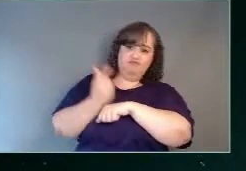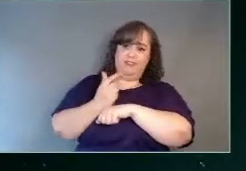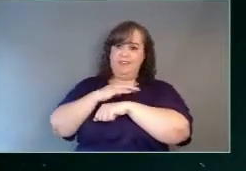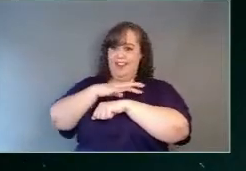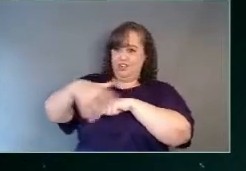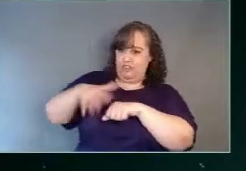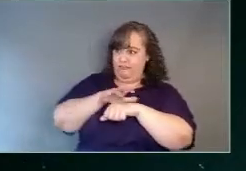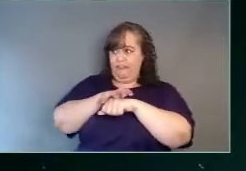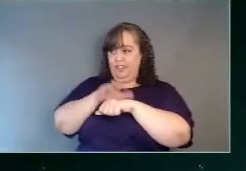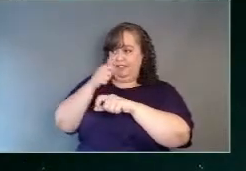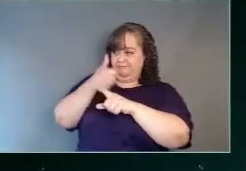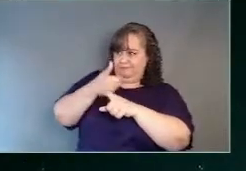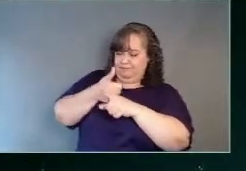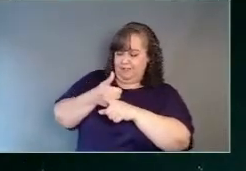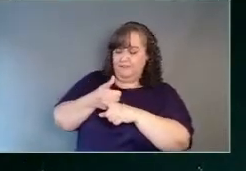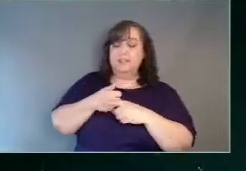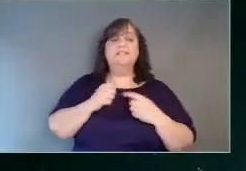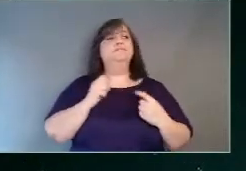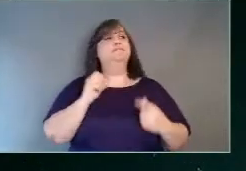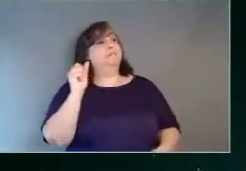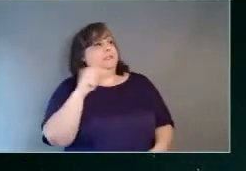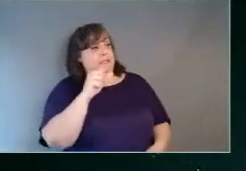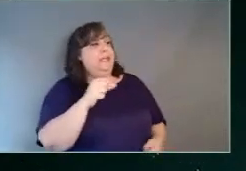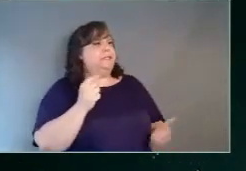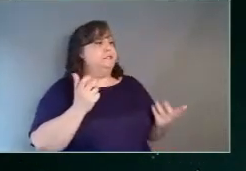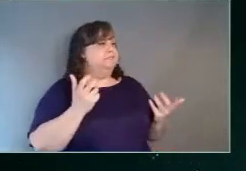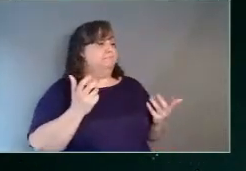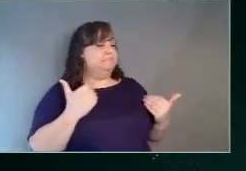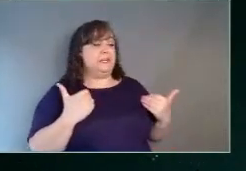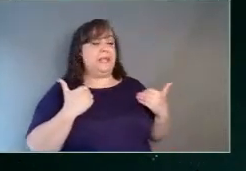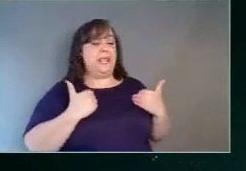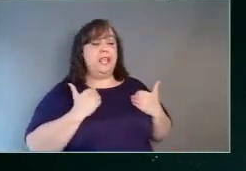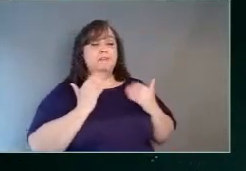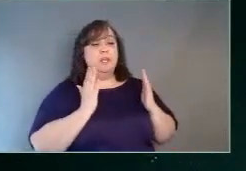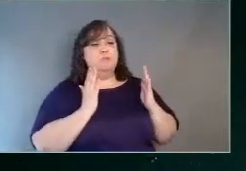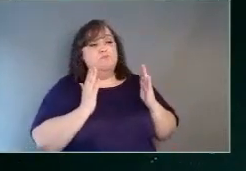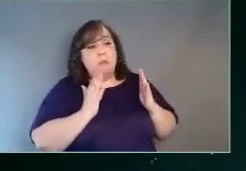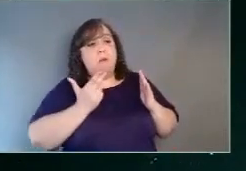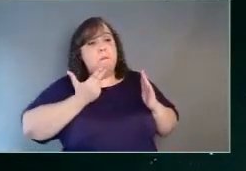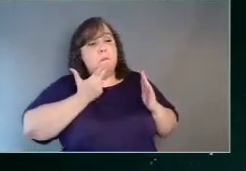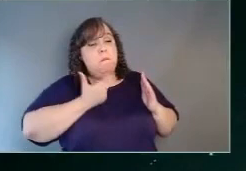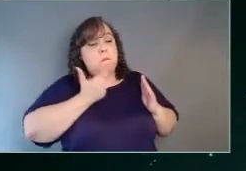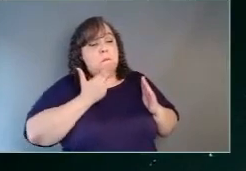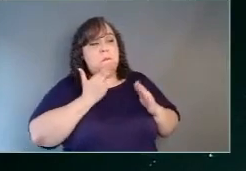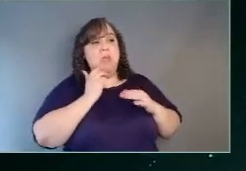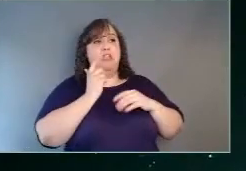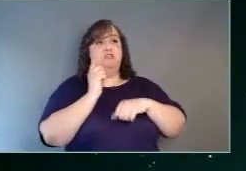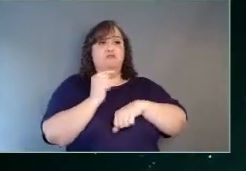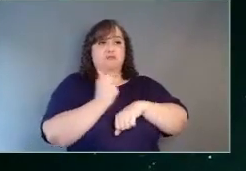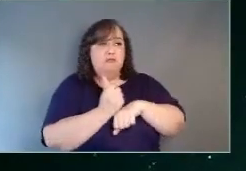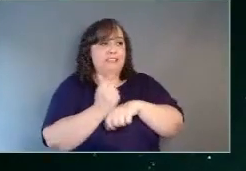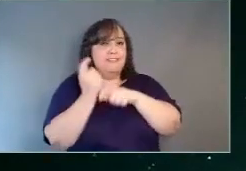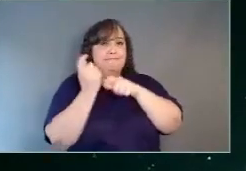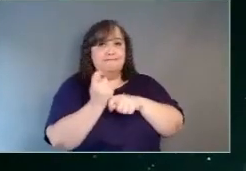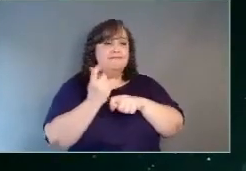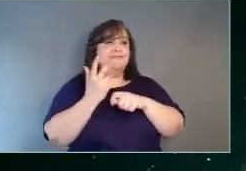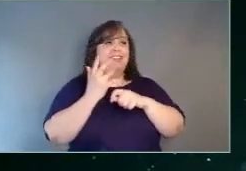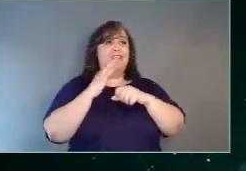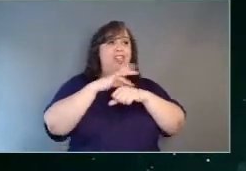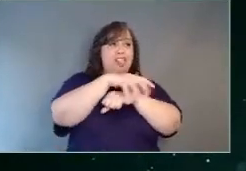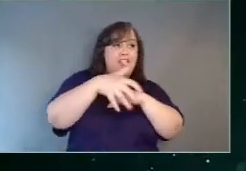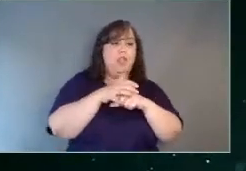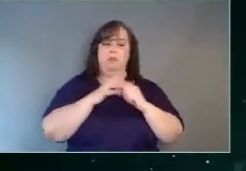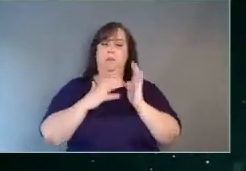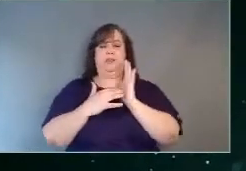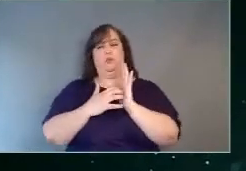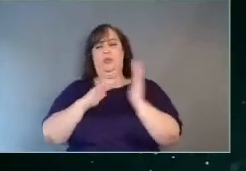yes, asteroids do have their own small gravitational fields. They are much weaker than Earth's. So